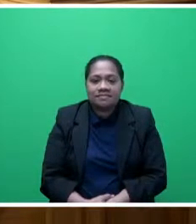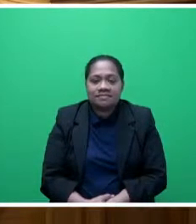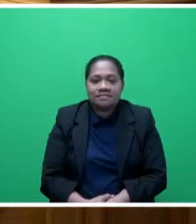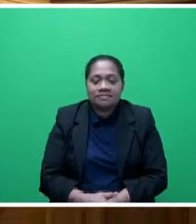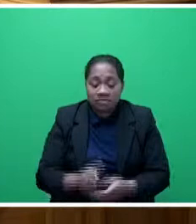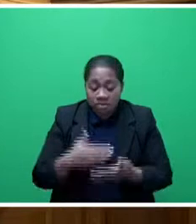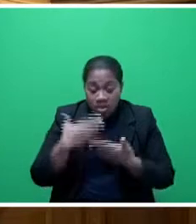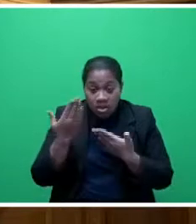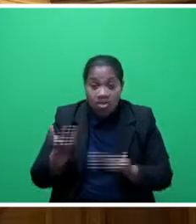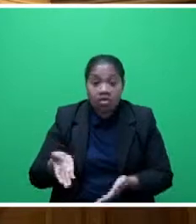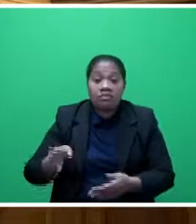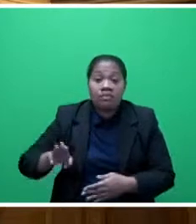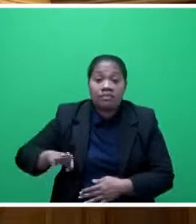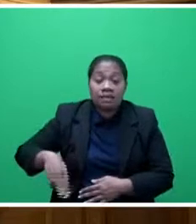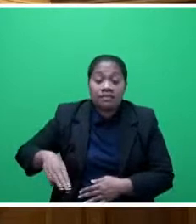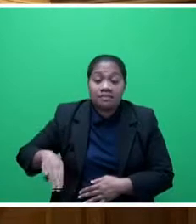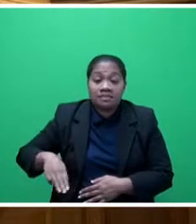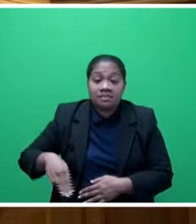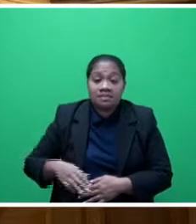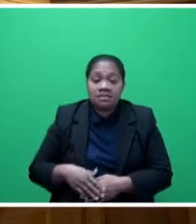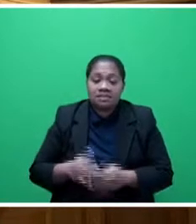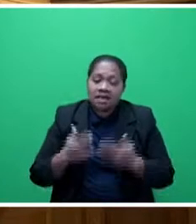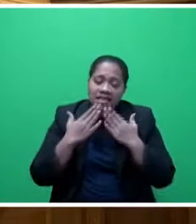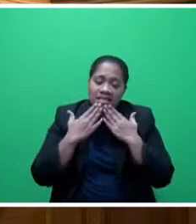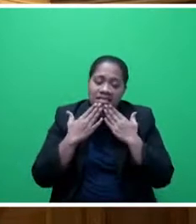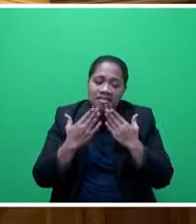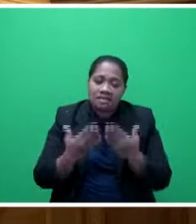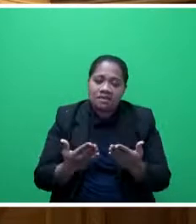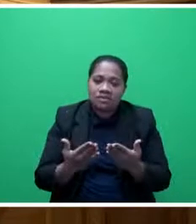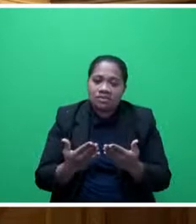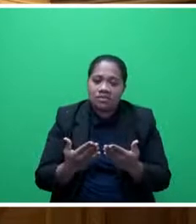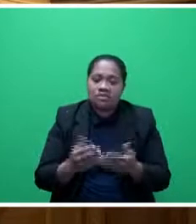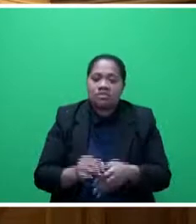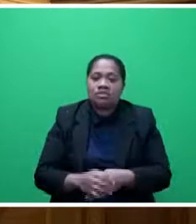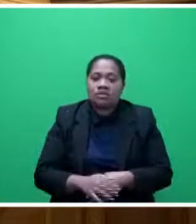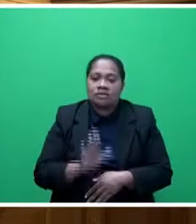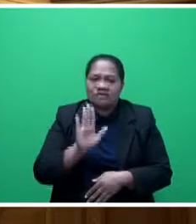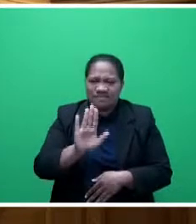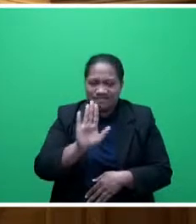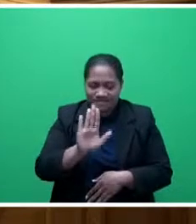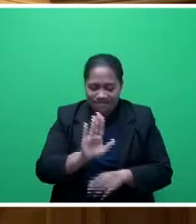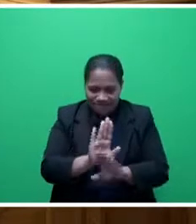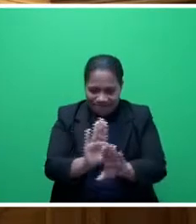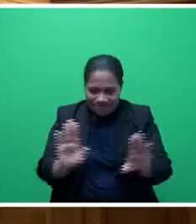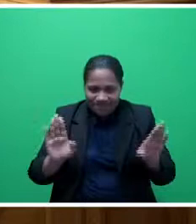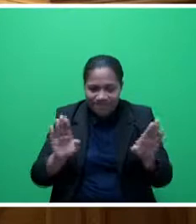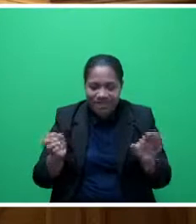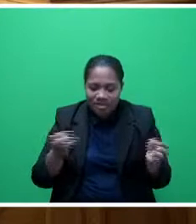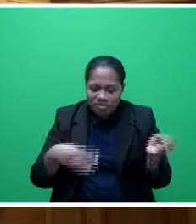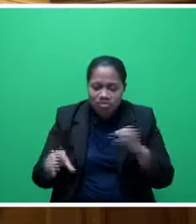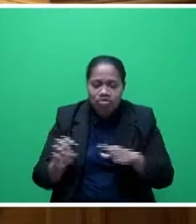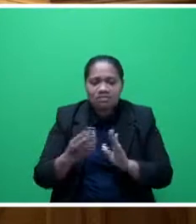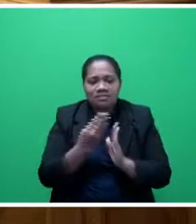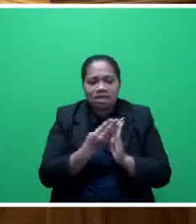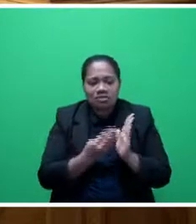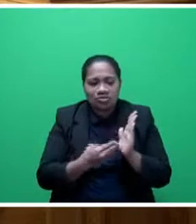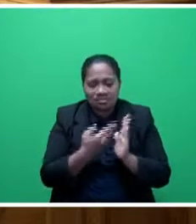Honourable members, I thank you for your contributions to the budget